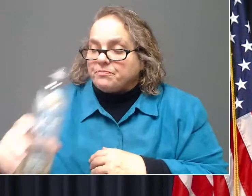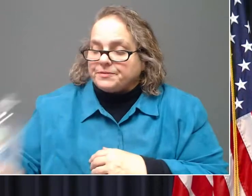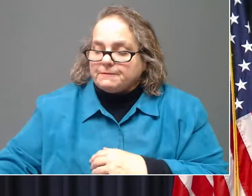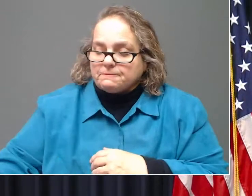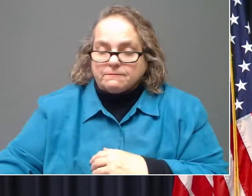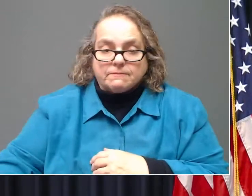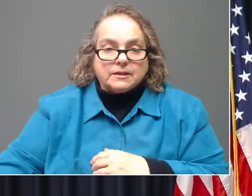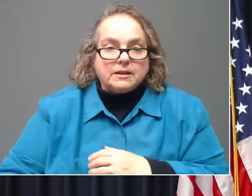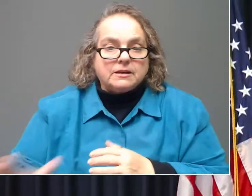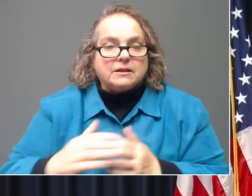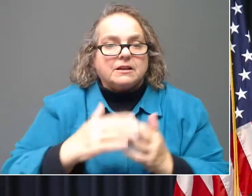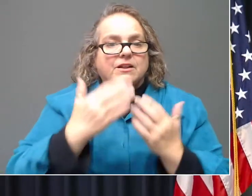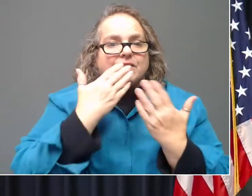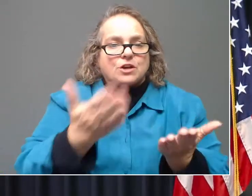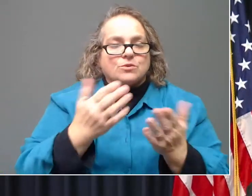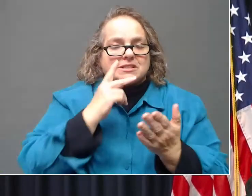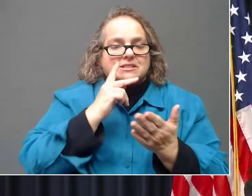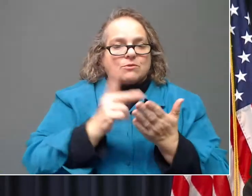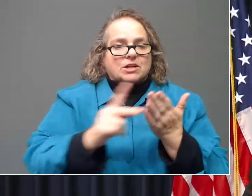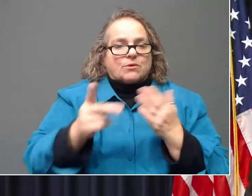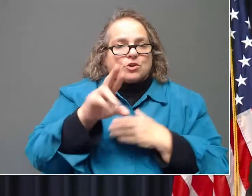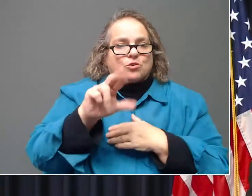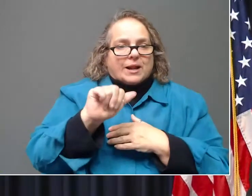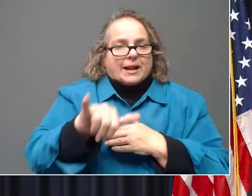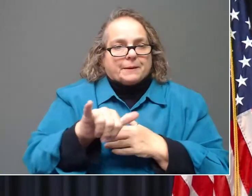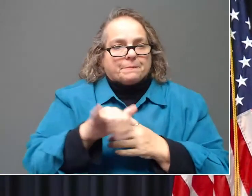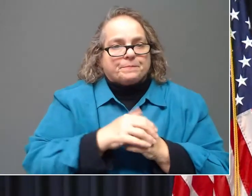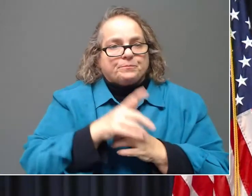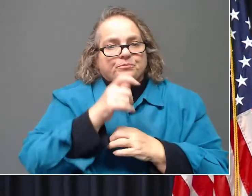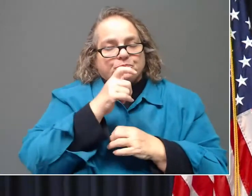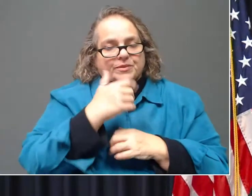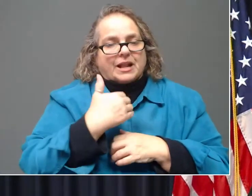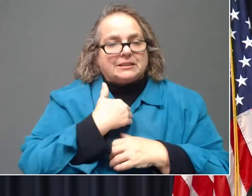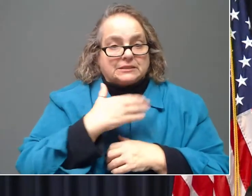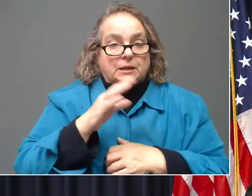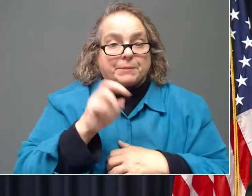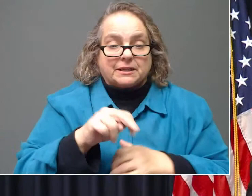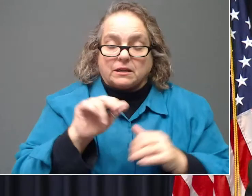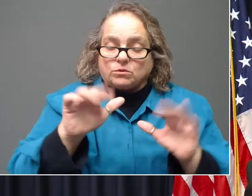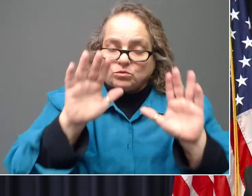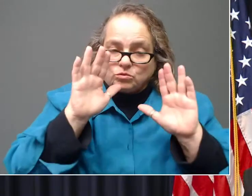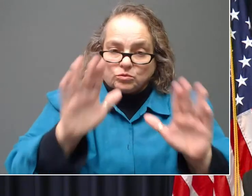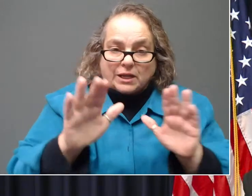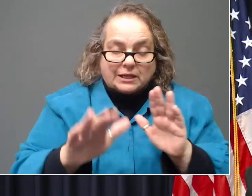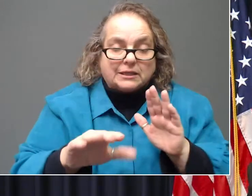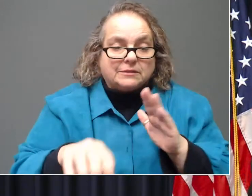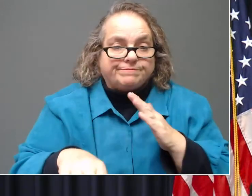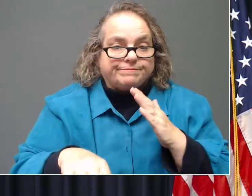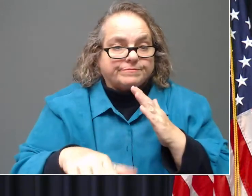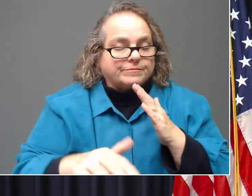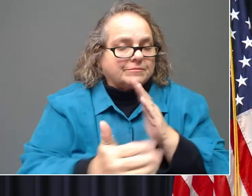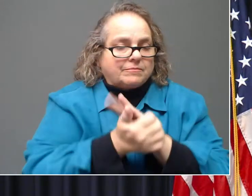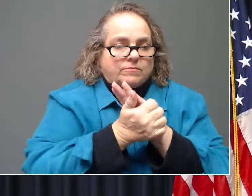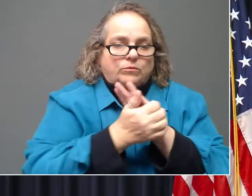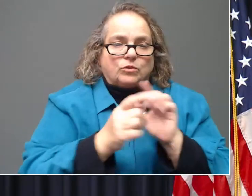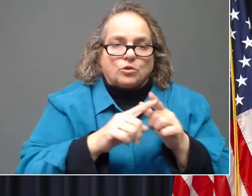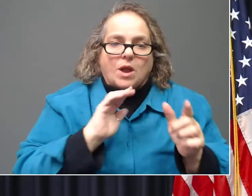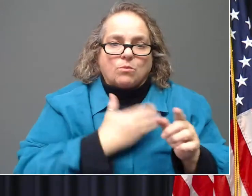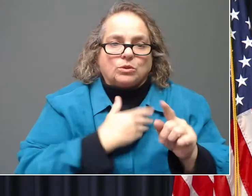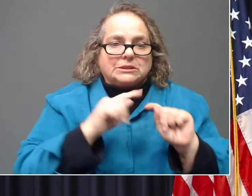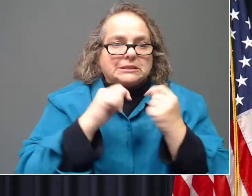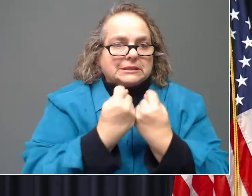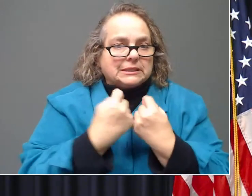Thank you to Secretary Gray, who has been a great addition to this team.